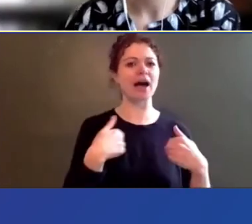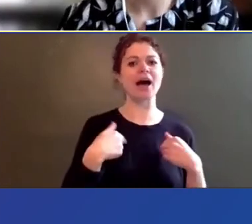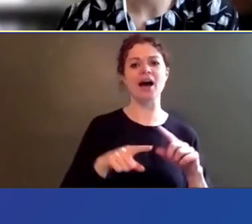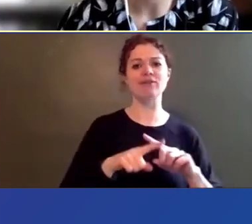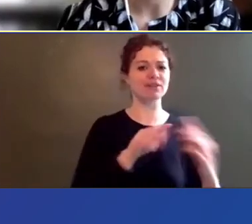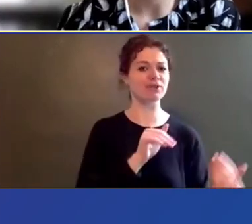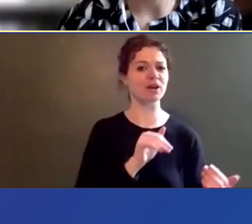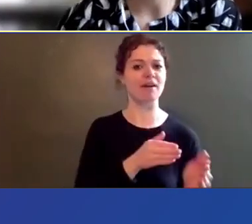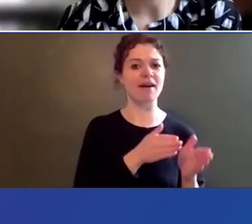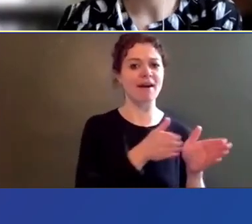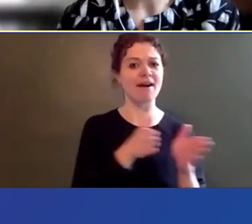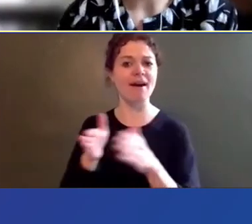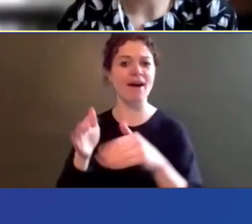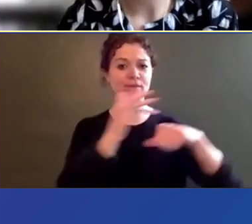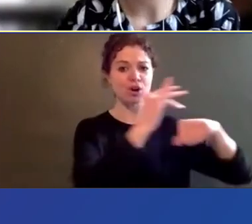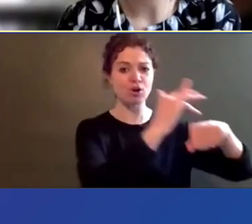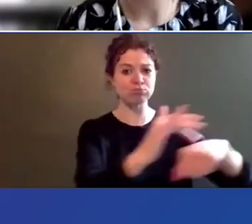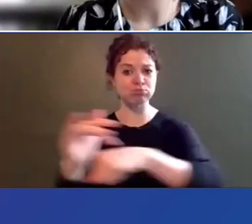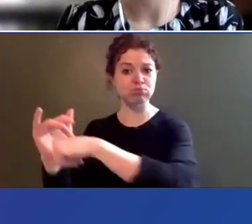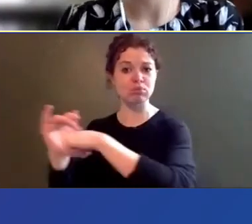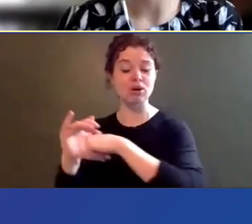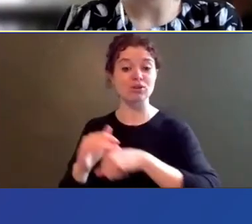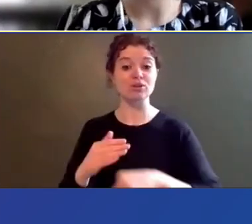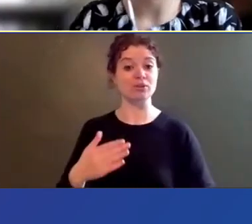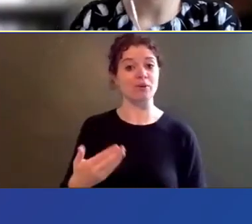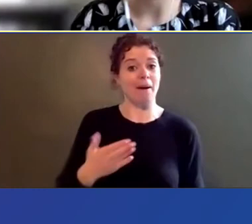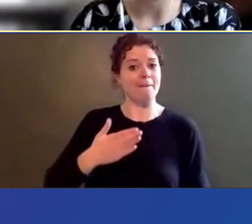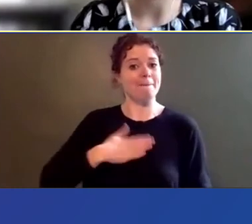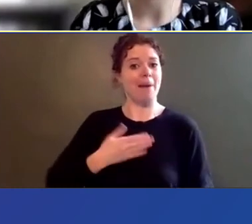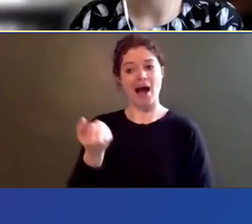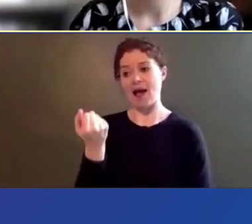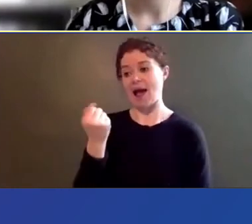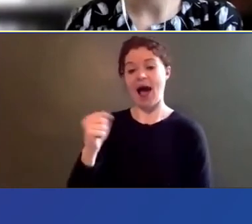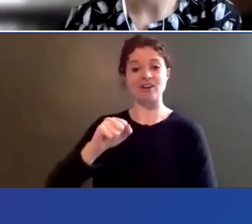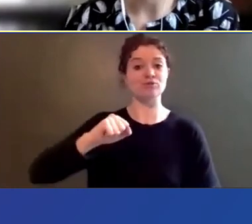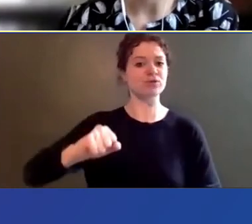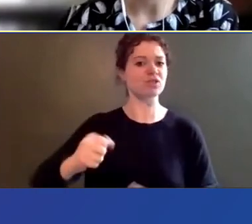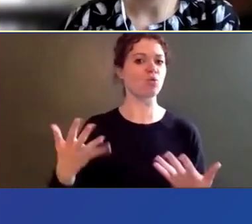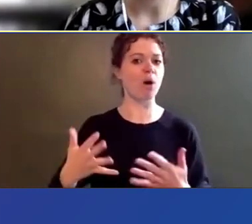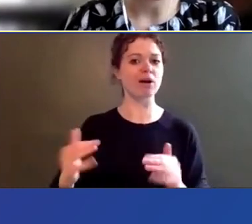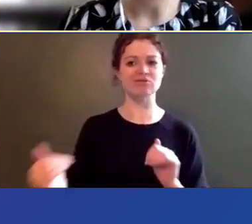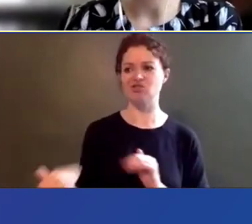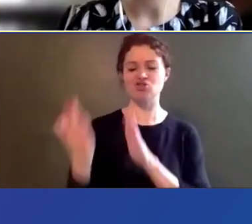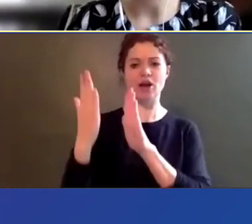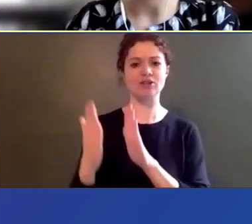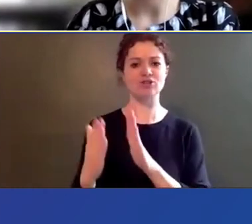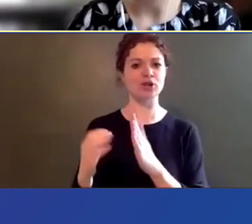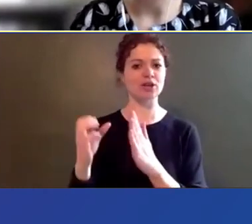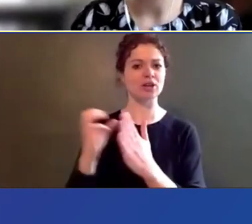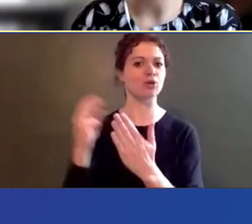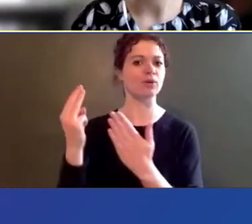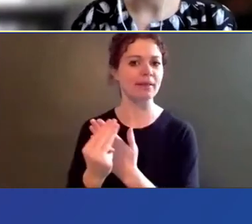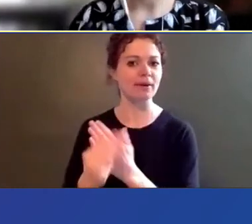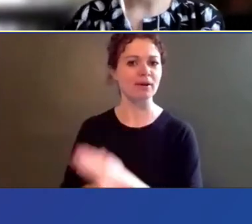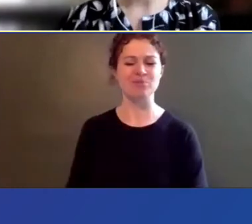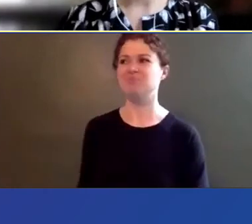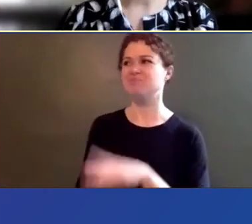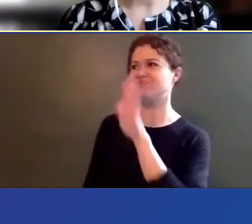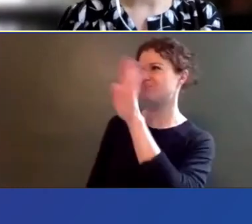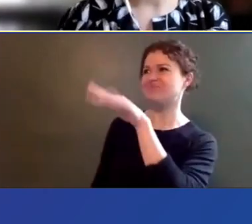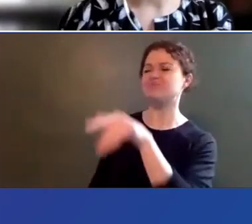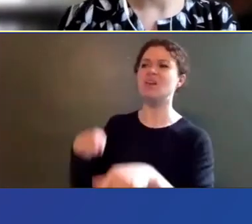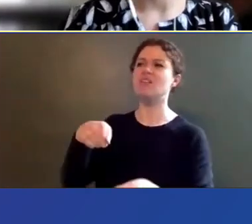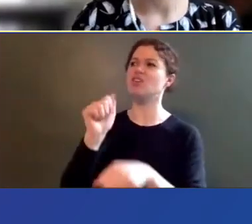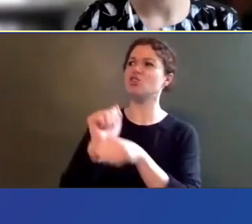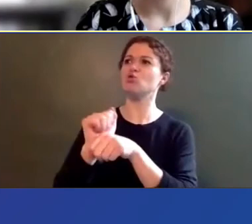institution. So my acts of resistance are challenging syllabus, or they're speaking up in class and saying this work is not necessary